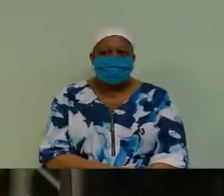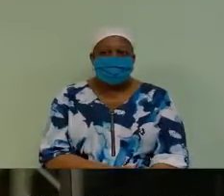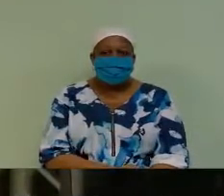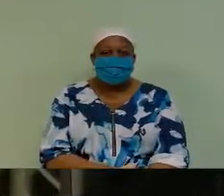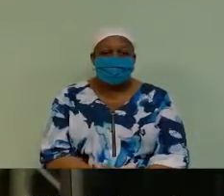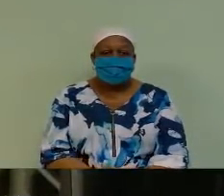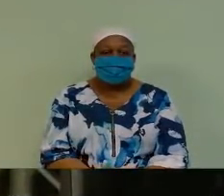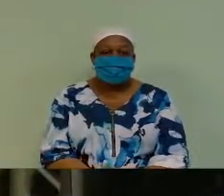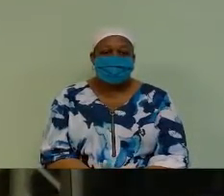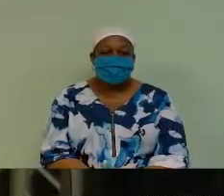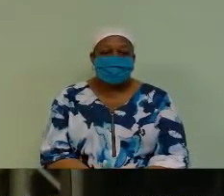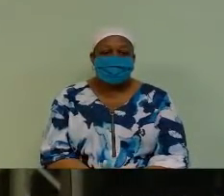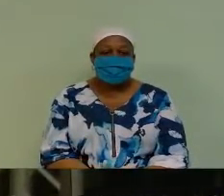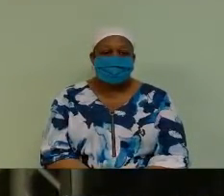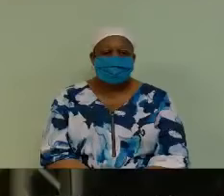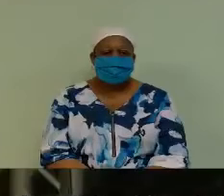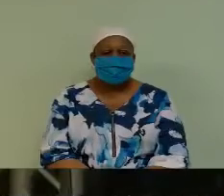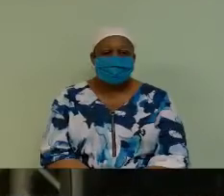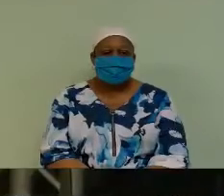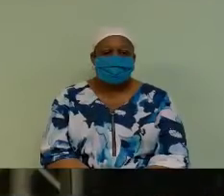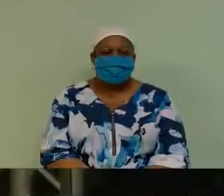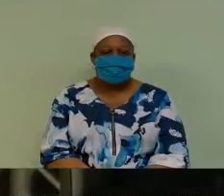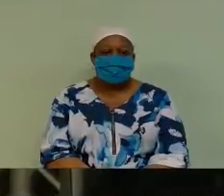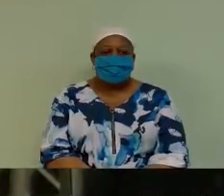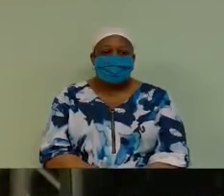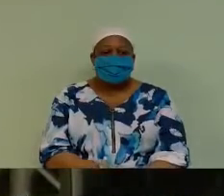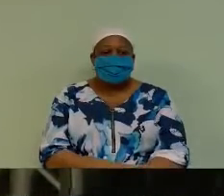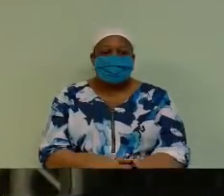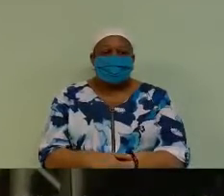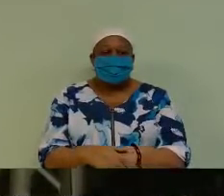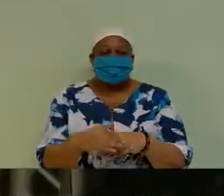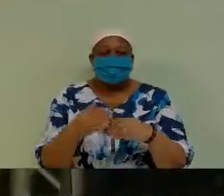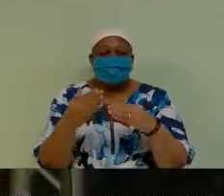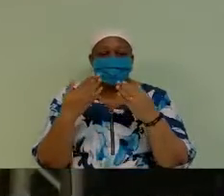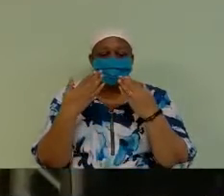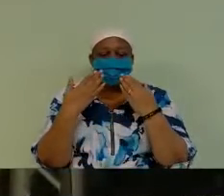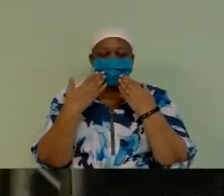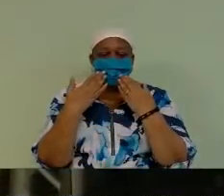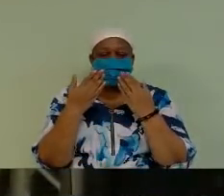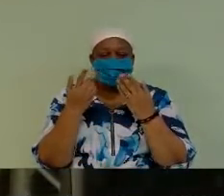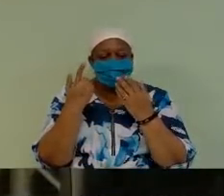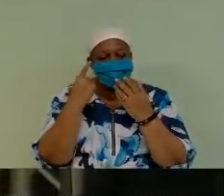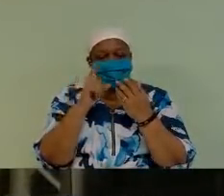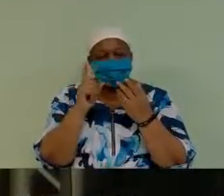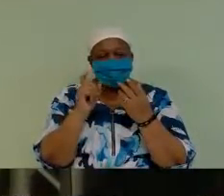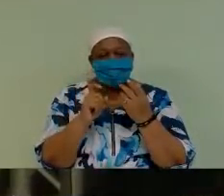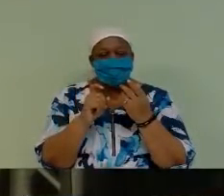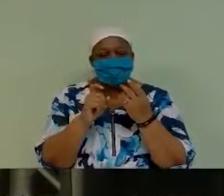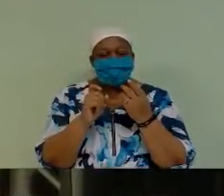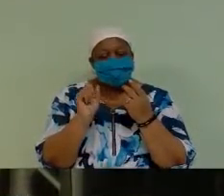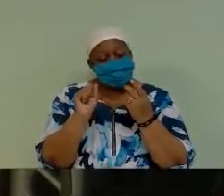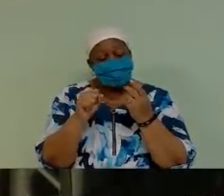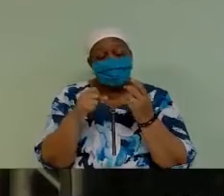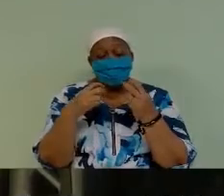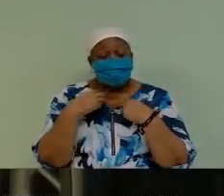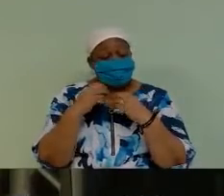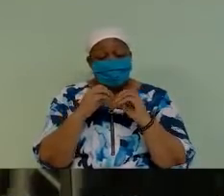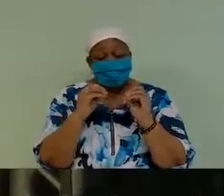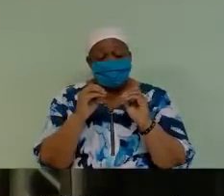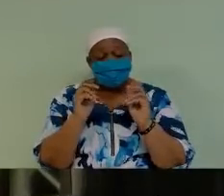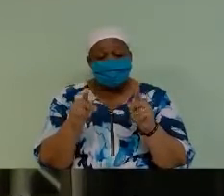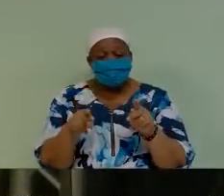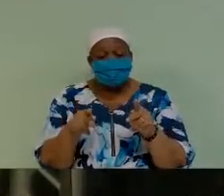Thank you for reading that questions, Mr. Williams. And yes, we have 0 active cases, and it has